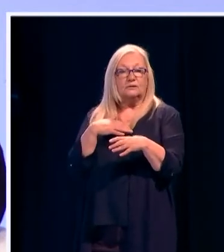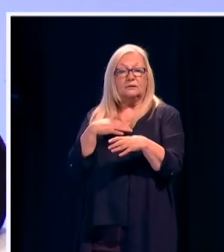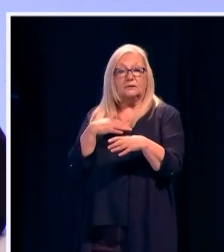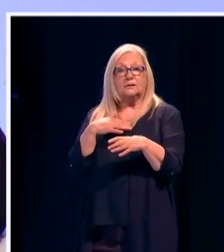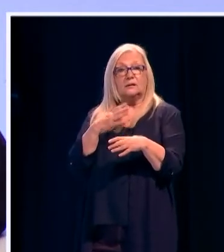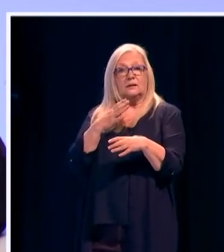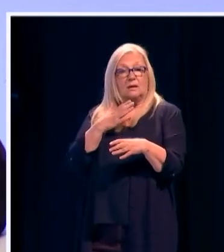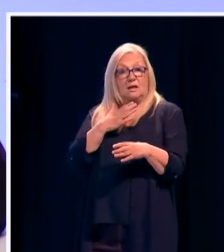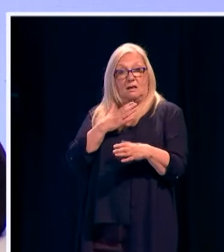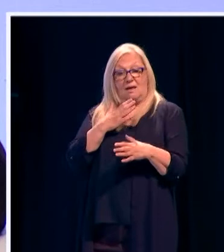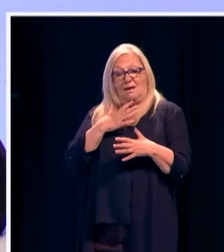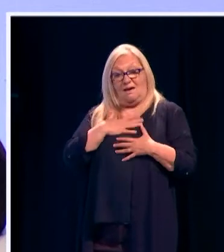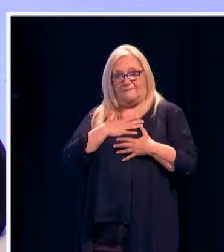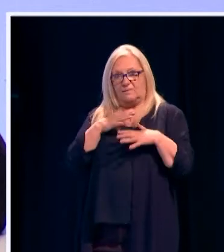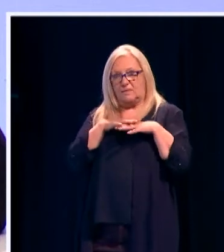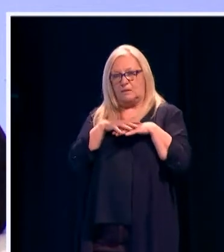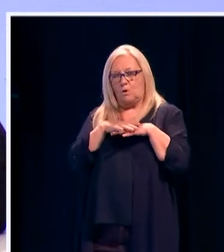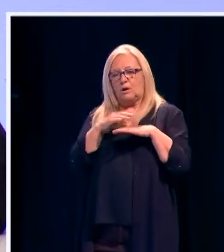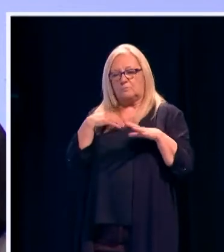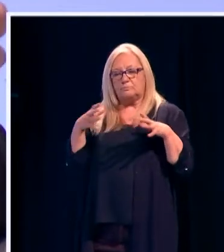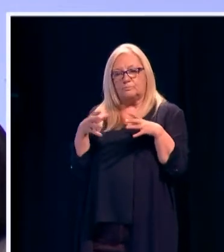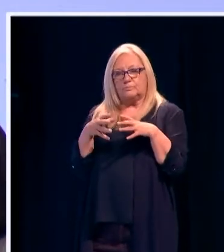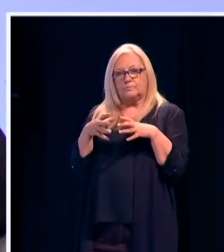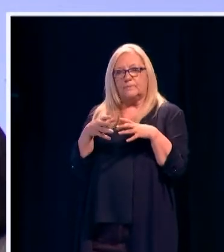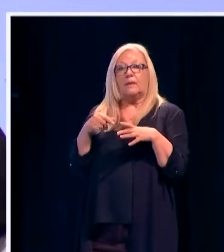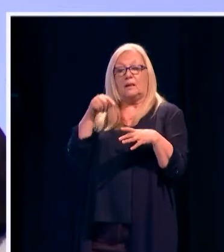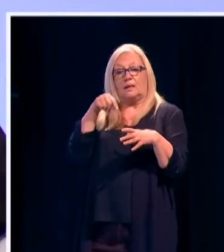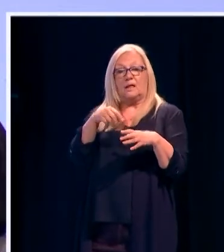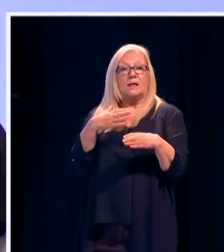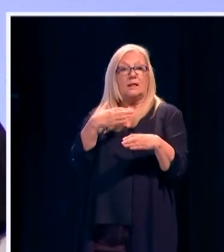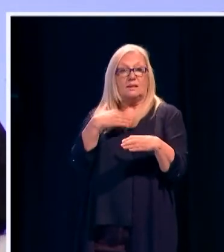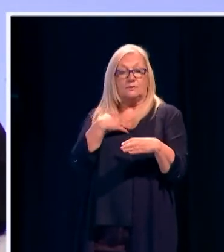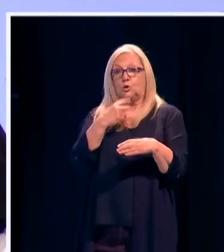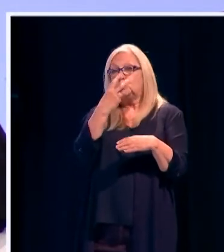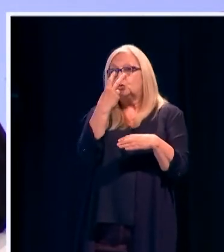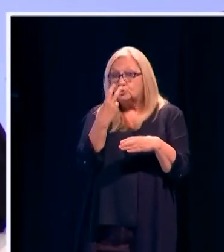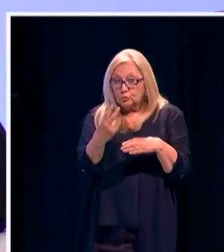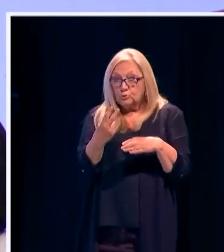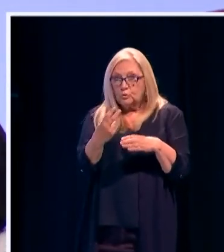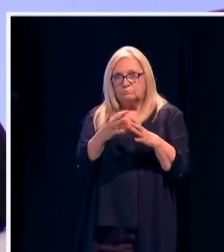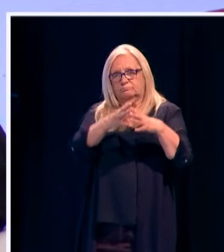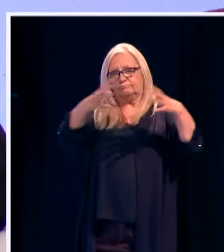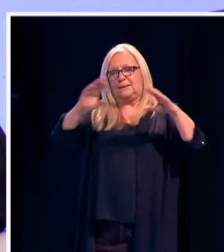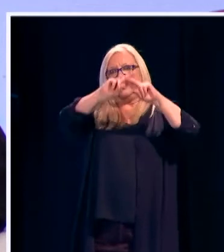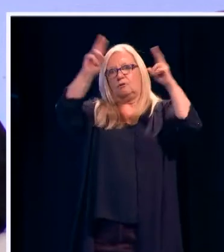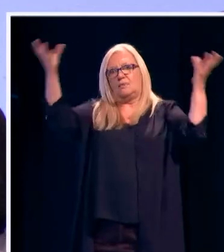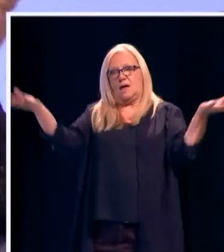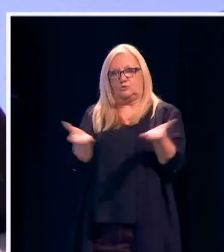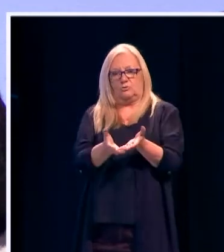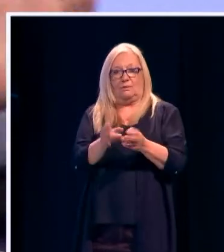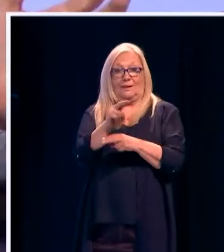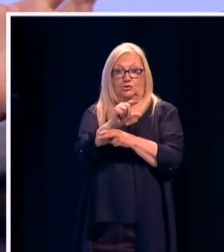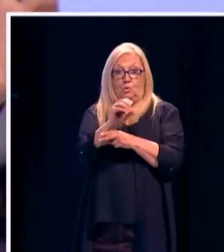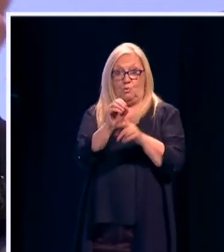In our network, we do have 2 international NGOs. One